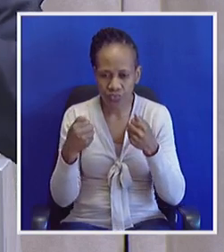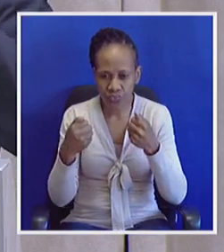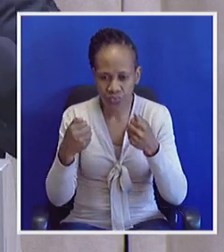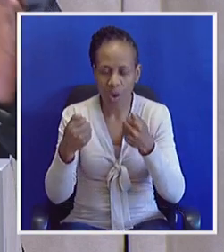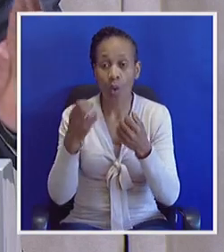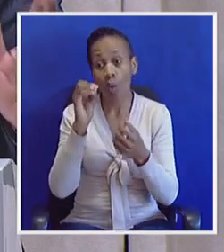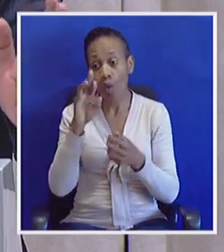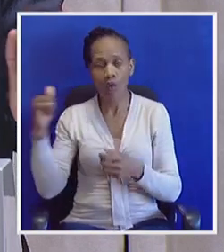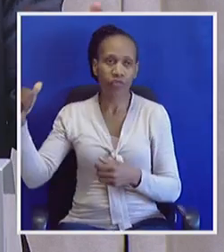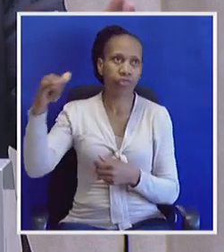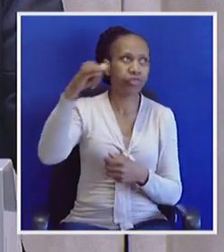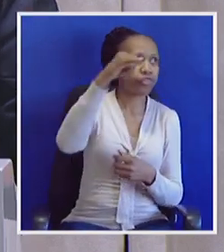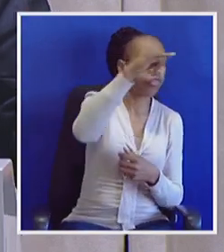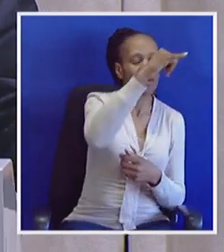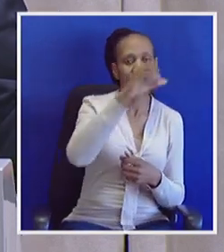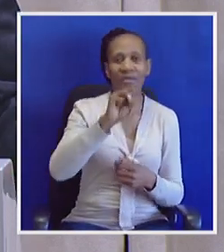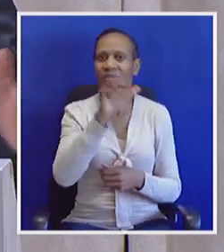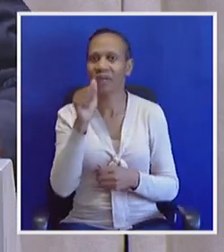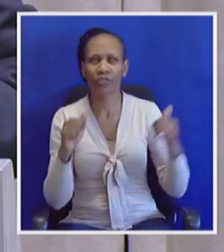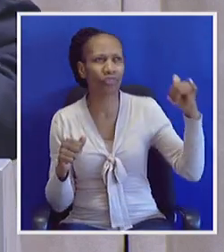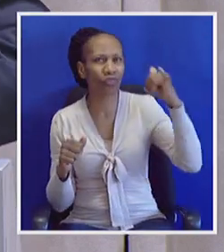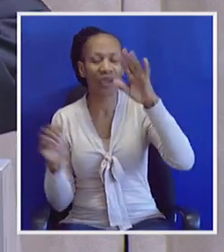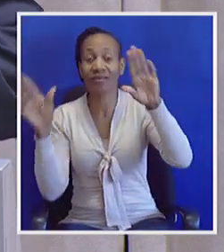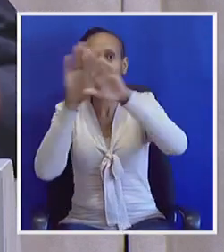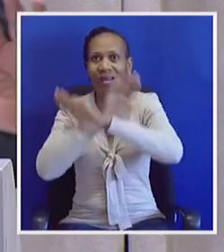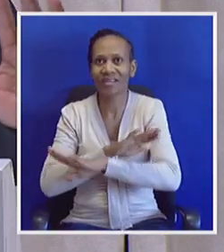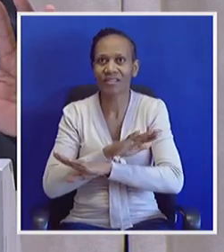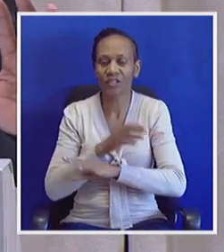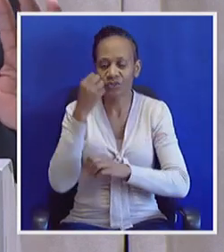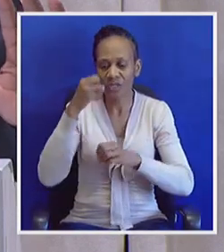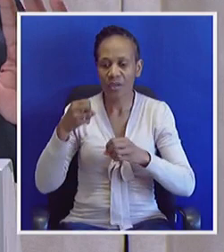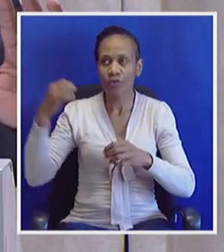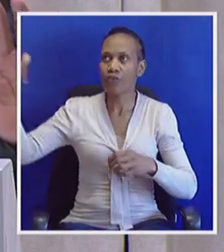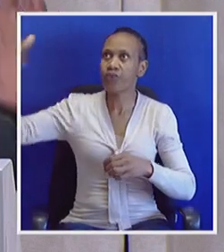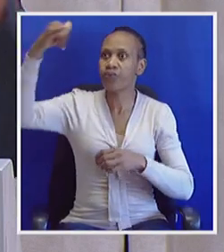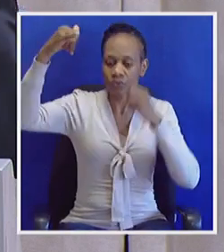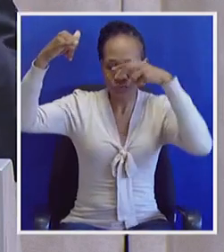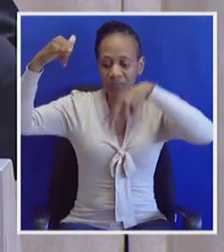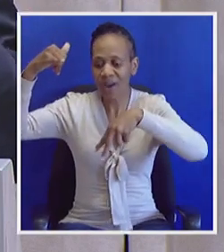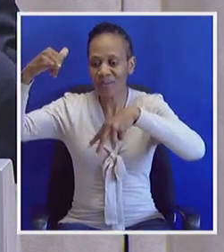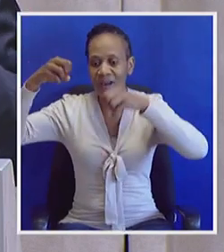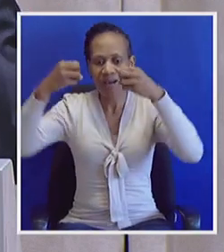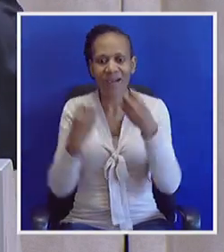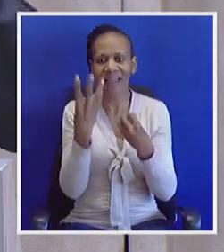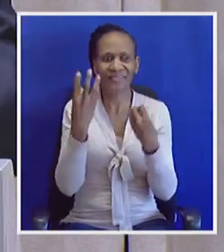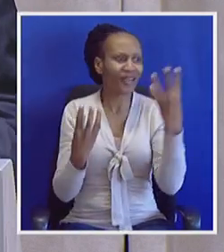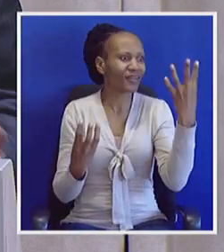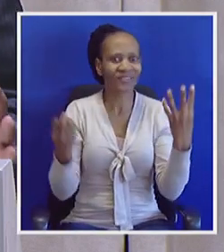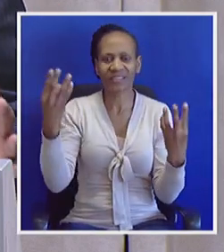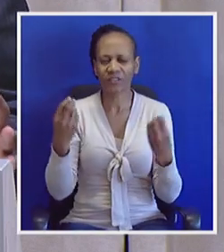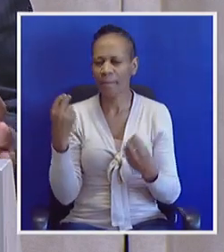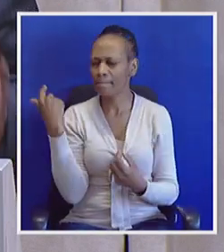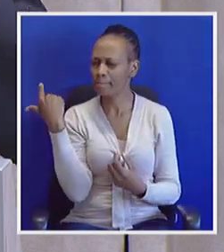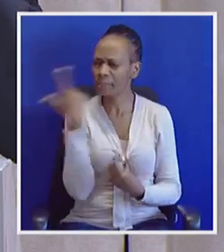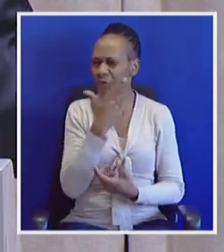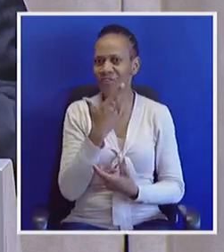fly from north to south of South Africa and see the lights on, it is actually just a great